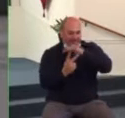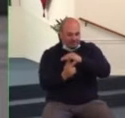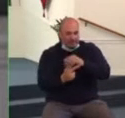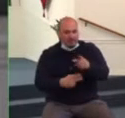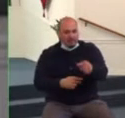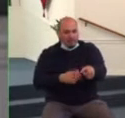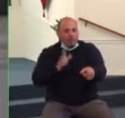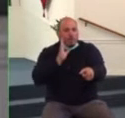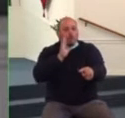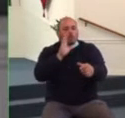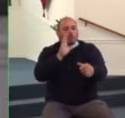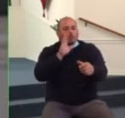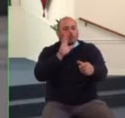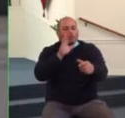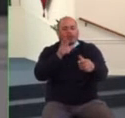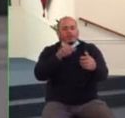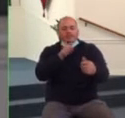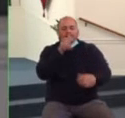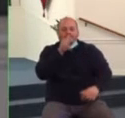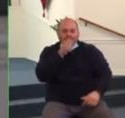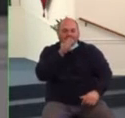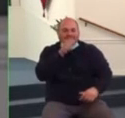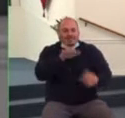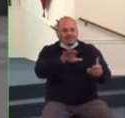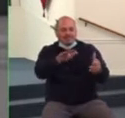predicting, of course, his death on the cross.